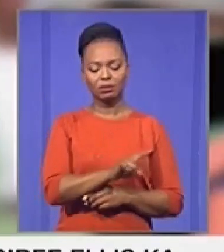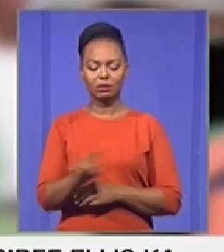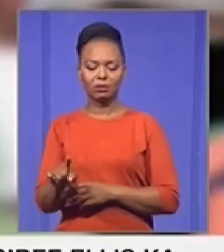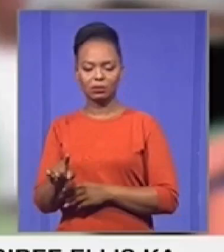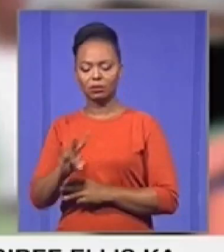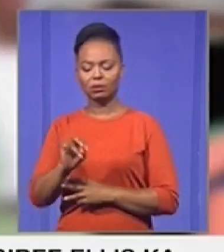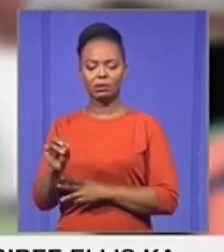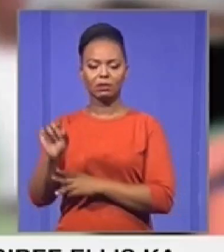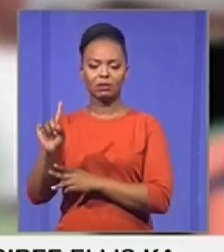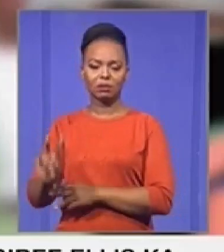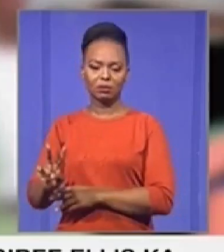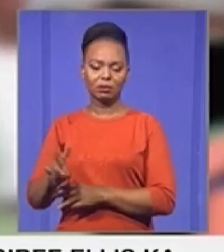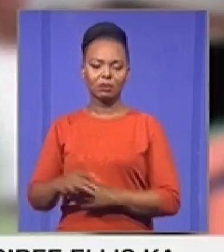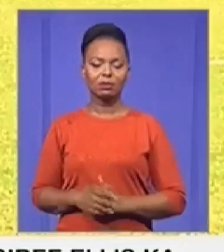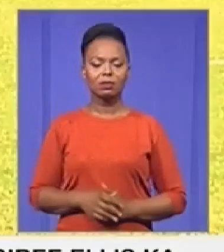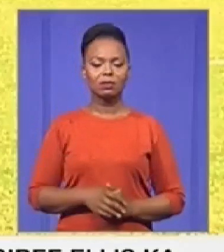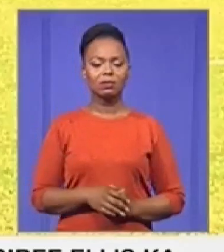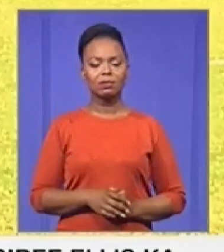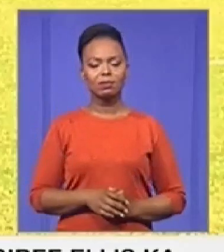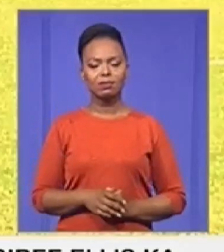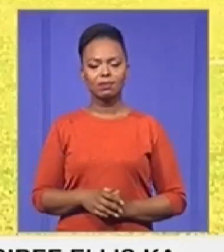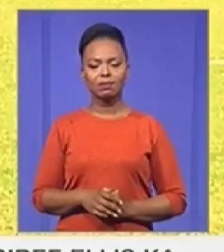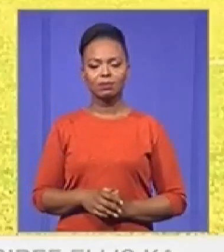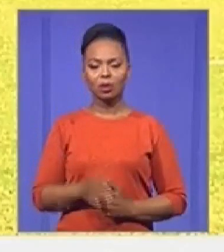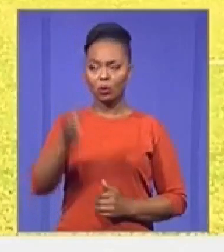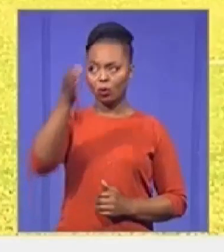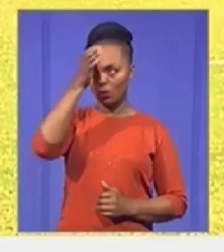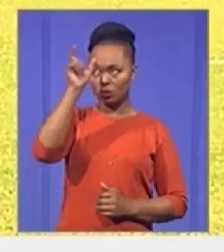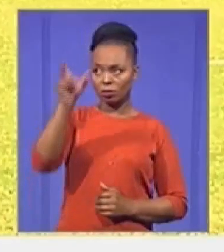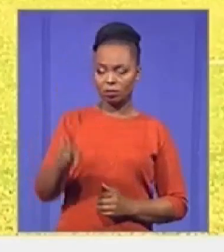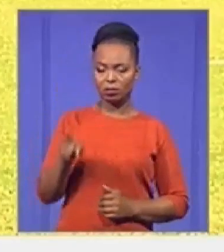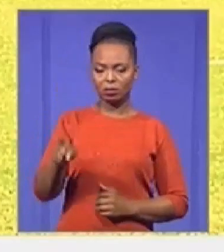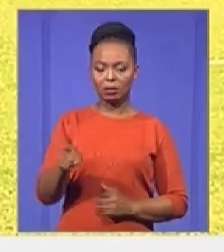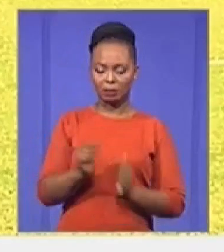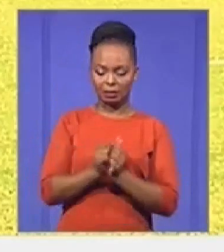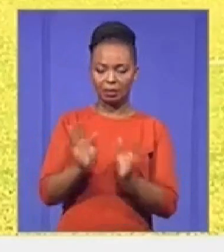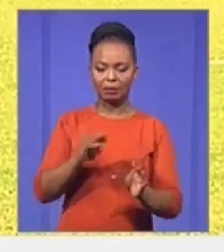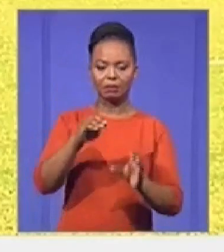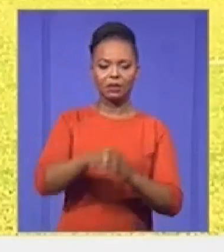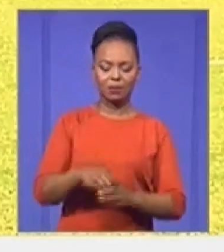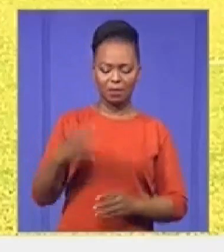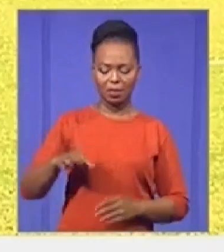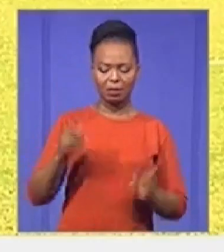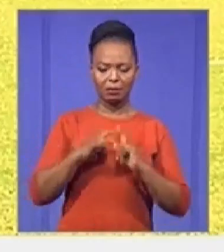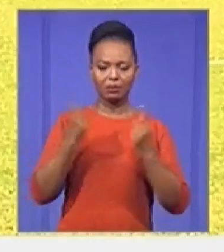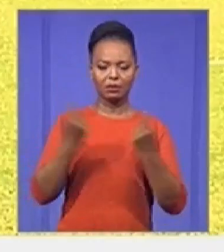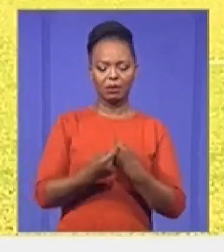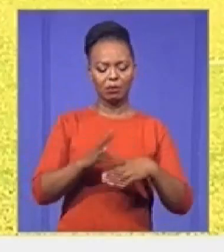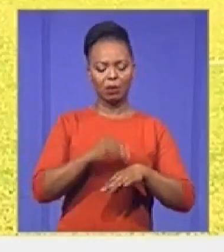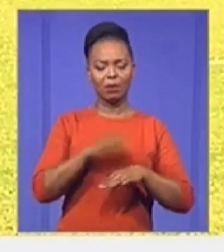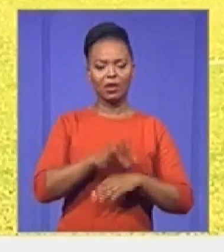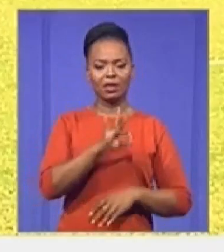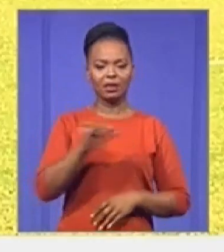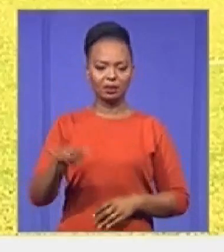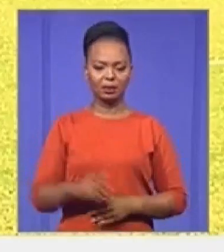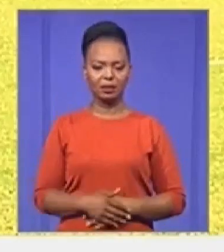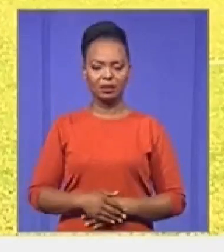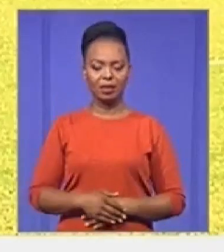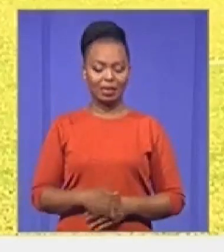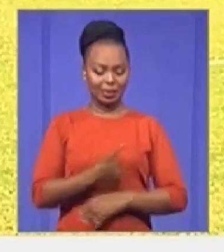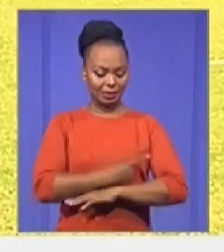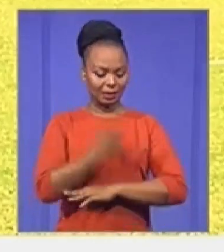le 2002. You look at Coach Desiree, when she started playing for Banyana, she was 36. This day and age, if you are 36